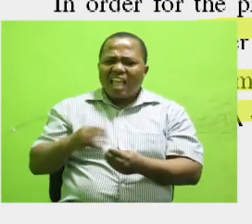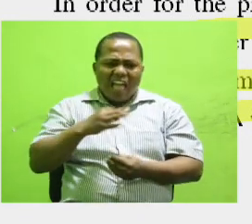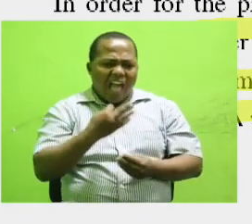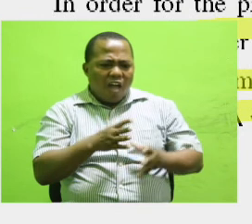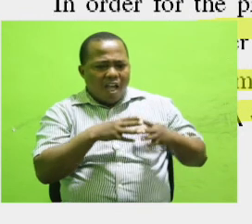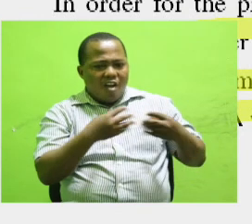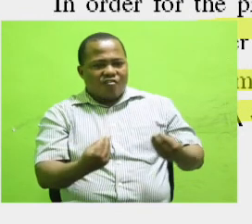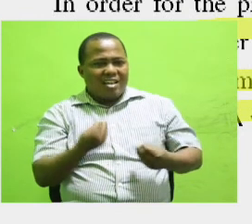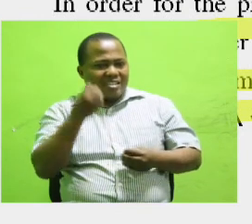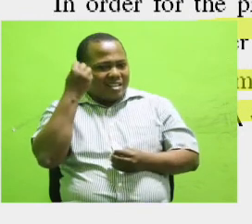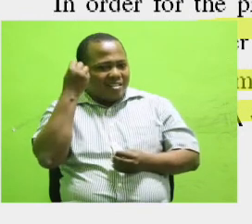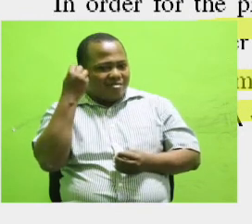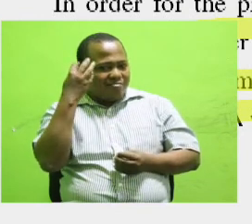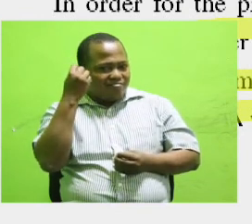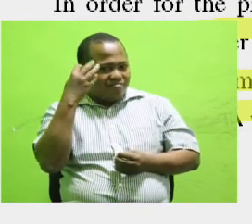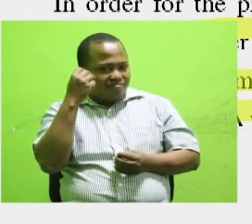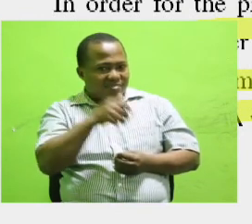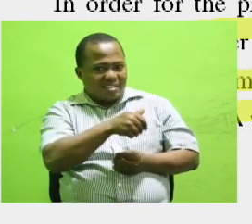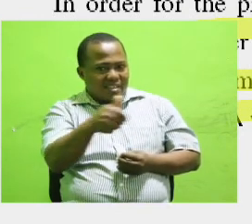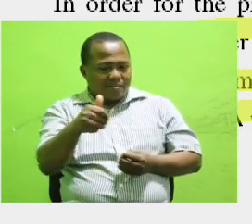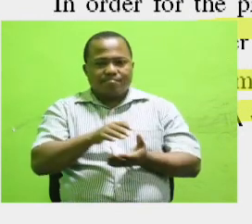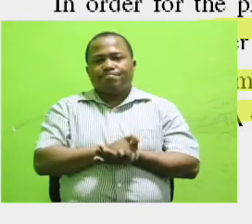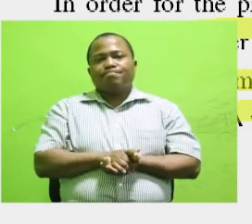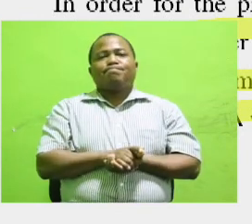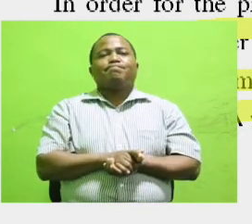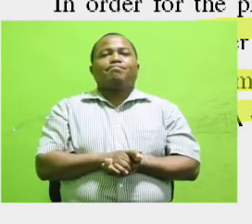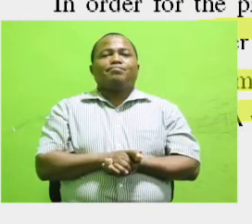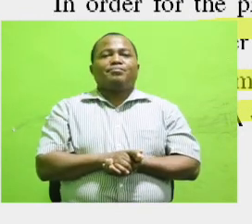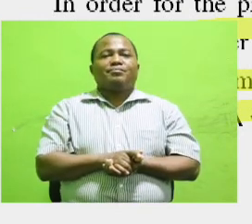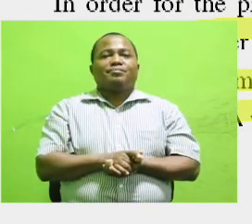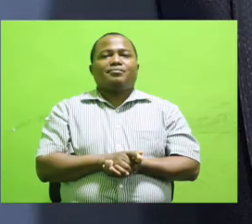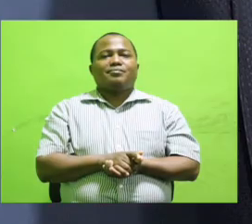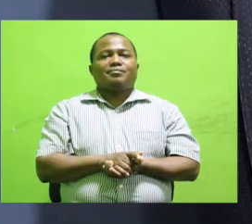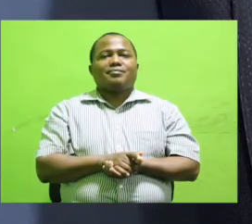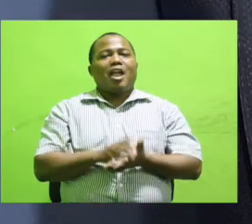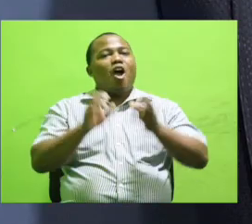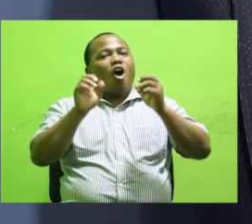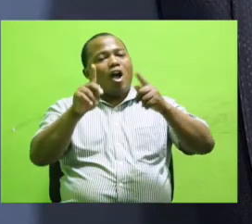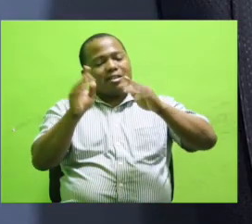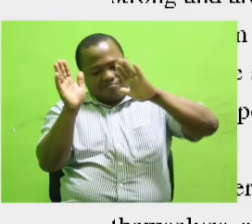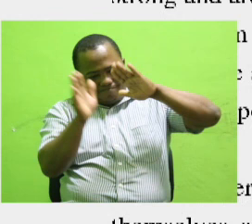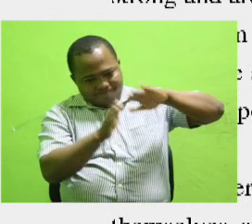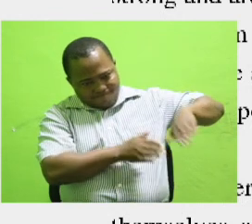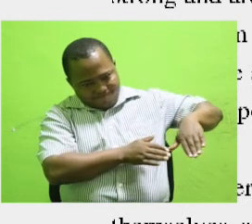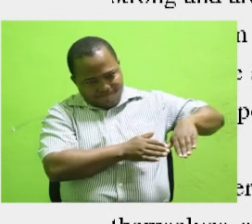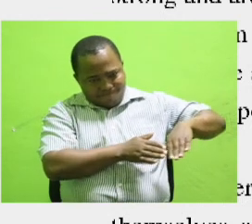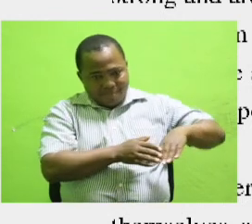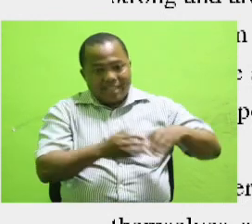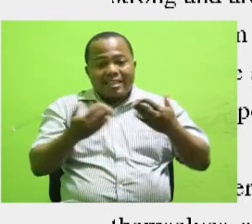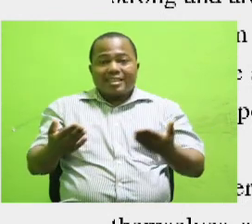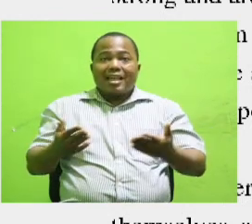how does it affect the government. Moving on to our next question,